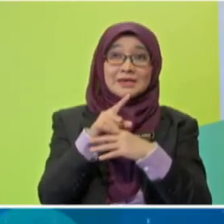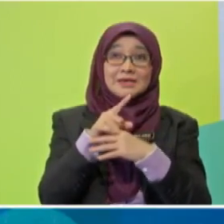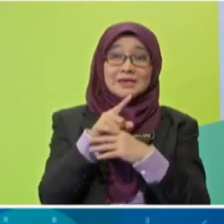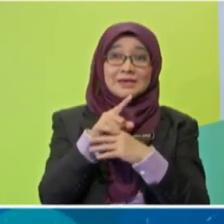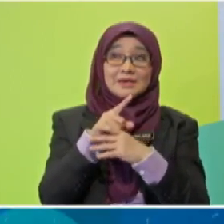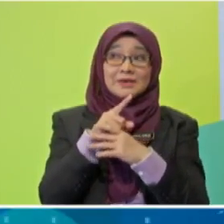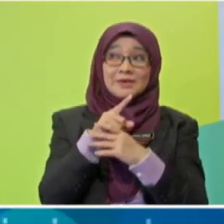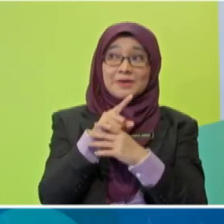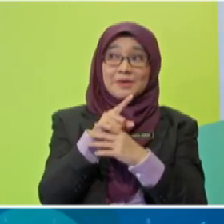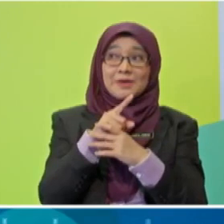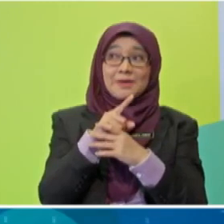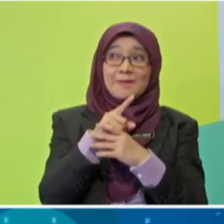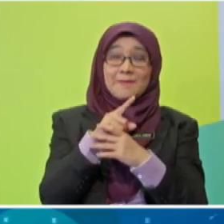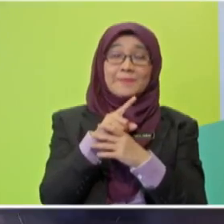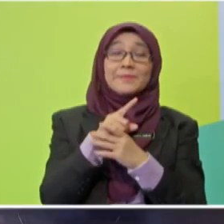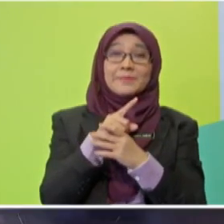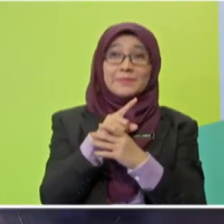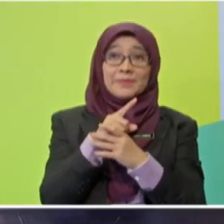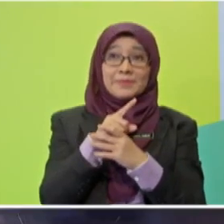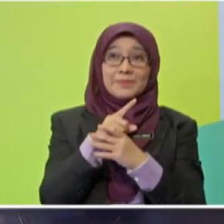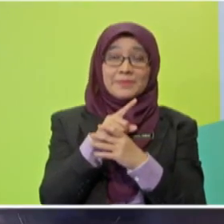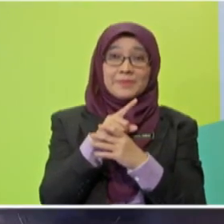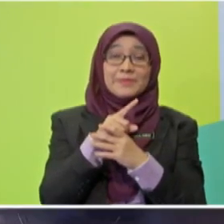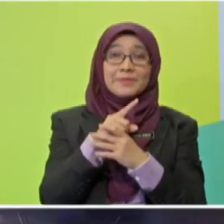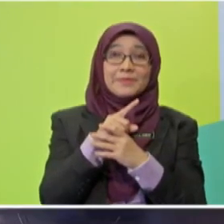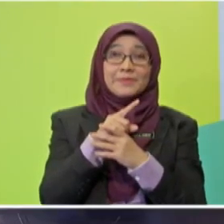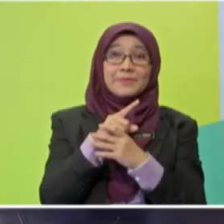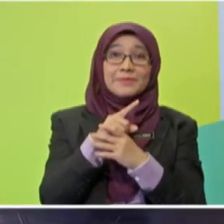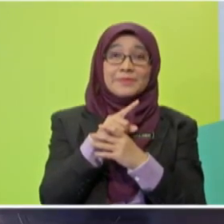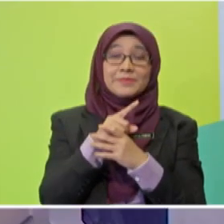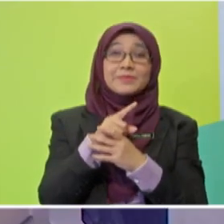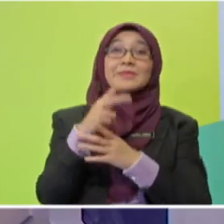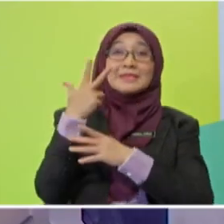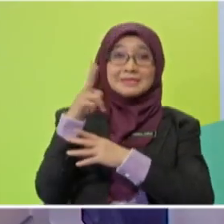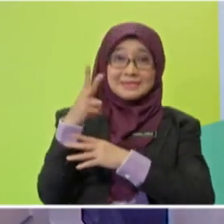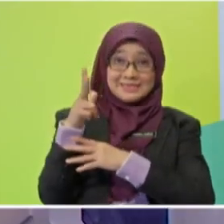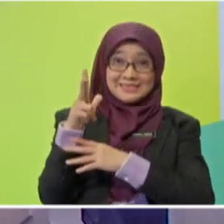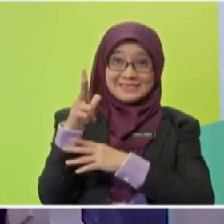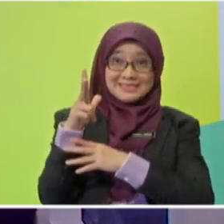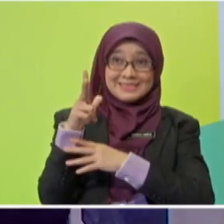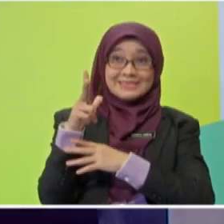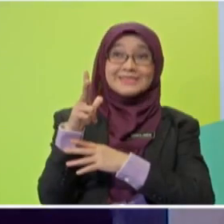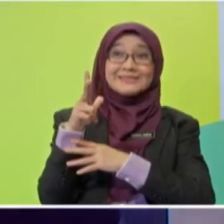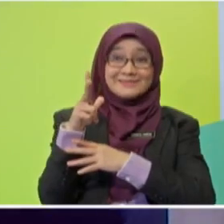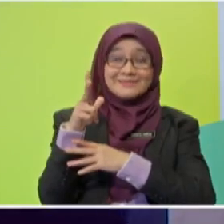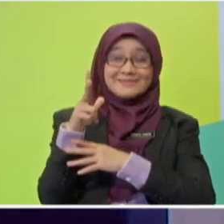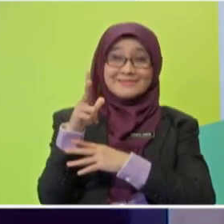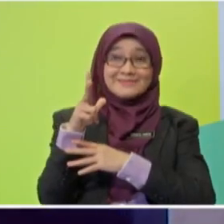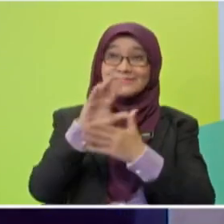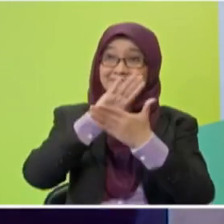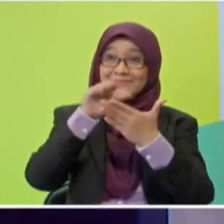3, 0. No, we don't have 0 here. We only have 208. So the answer is 13. 13. Okay, all of you